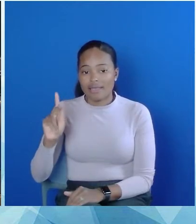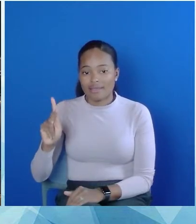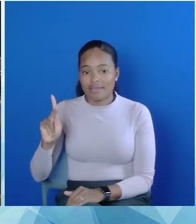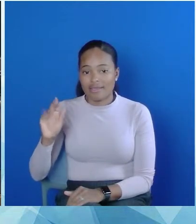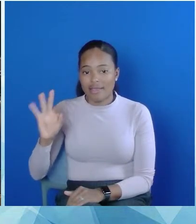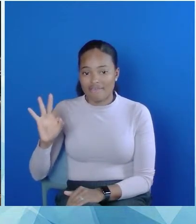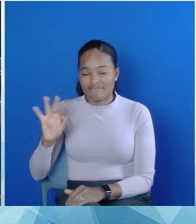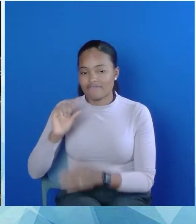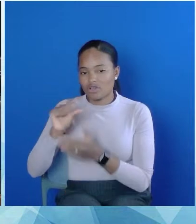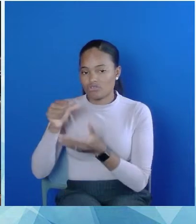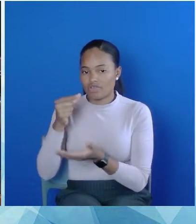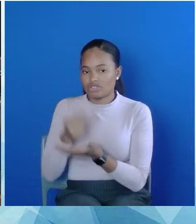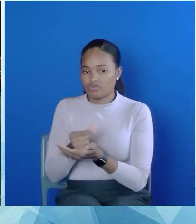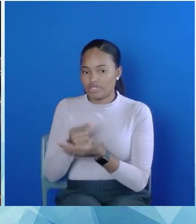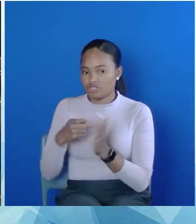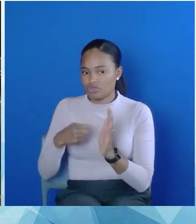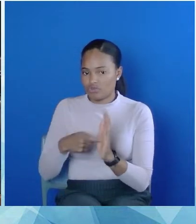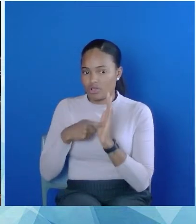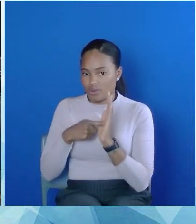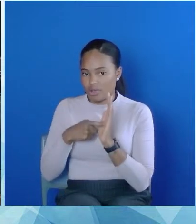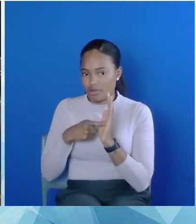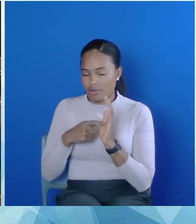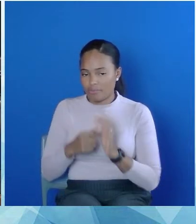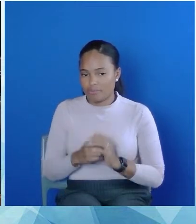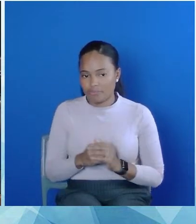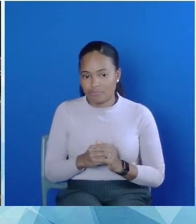graduation requirements.